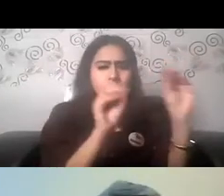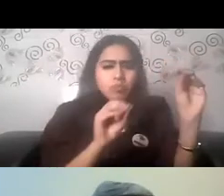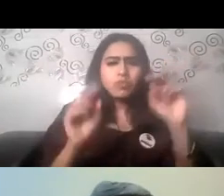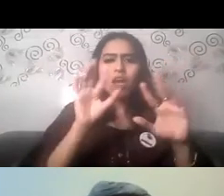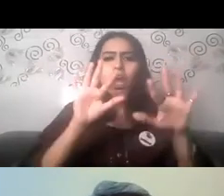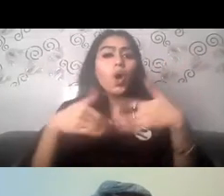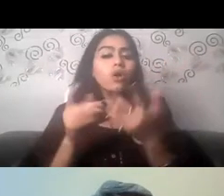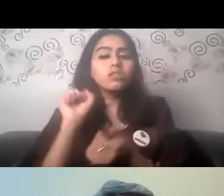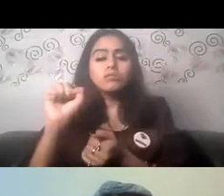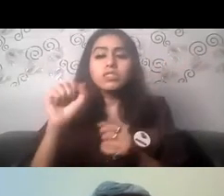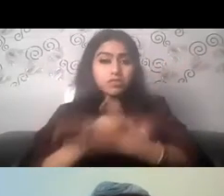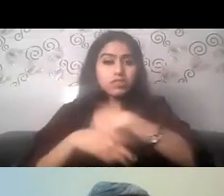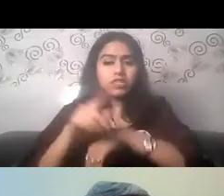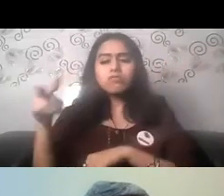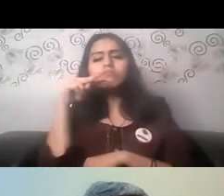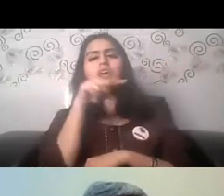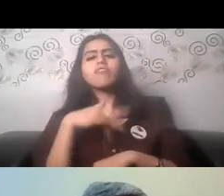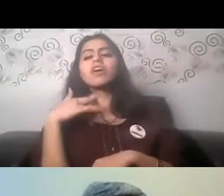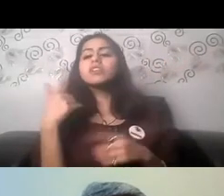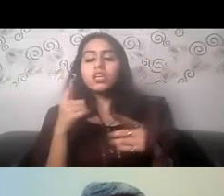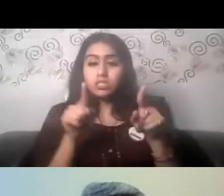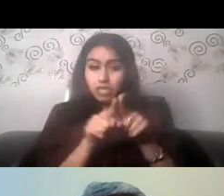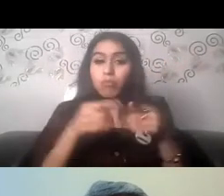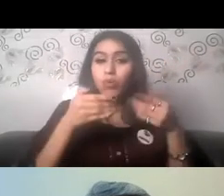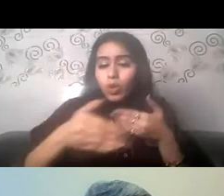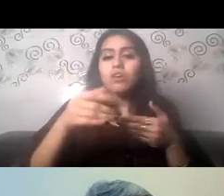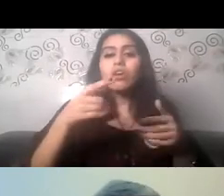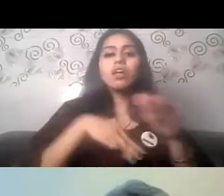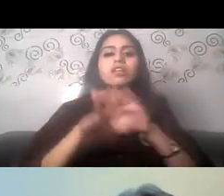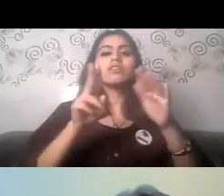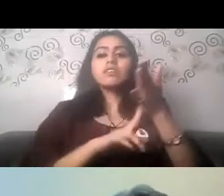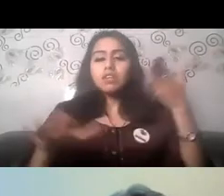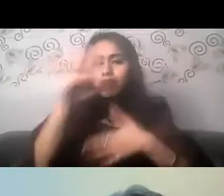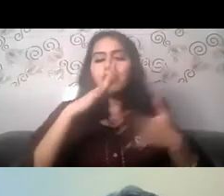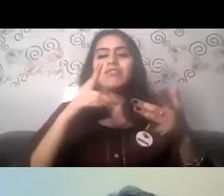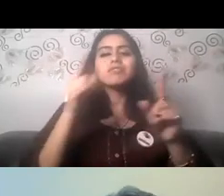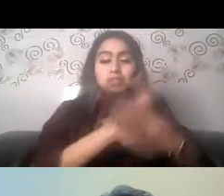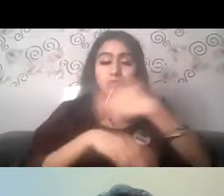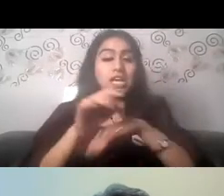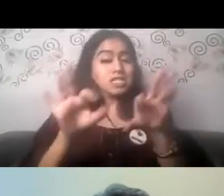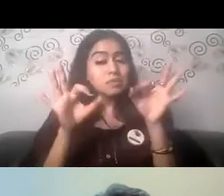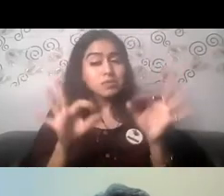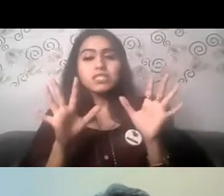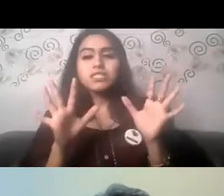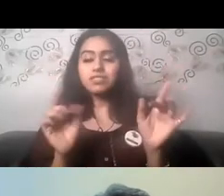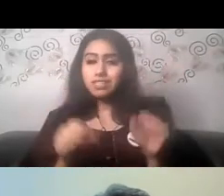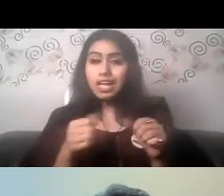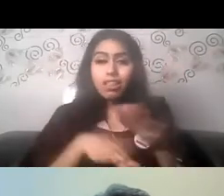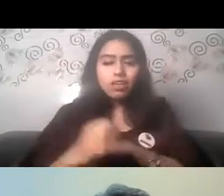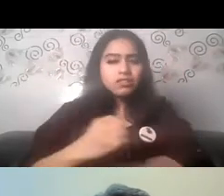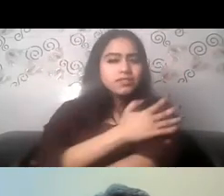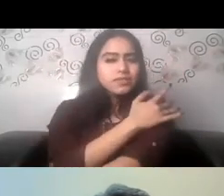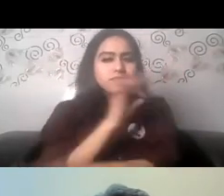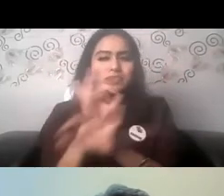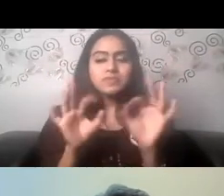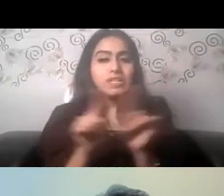often overlooked, and it's been a long time in coming, this national disability strategy, and it's brilliant because it's very aspirational, but at the same